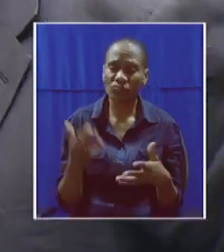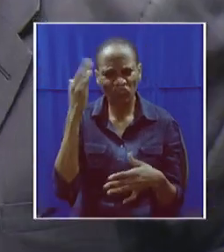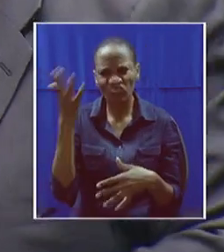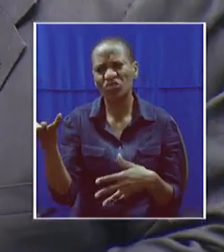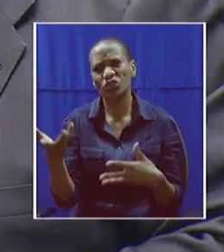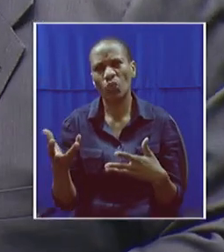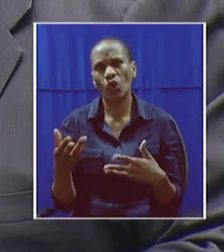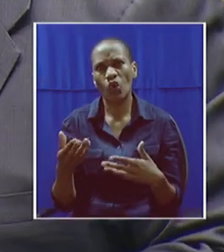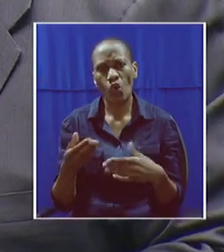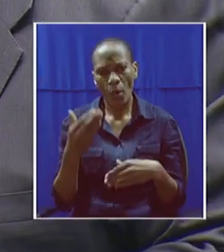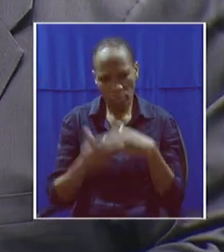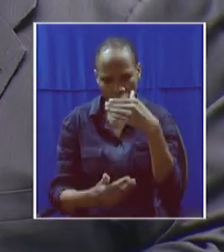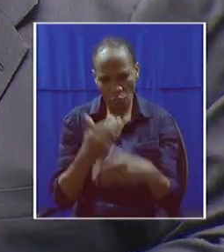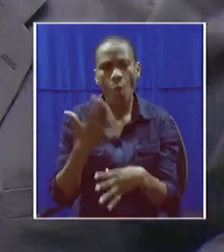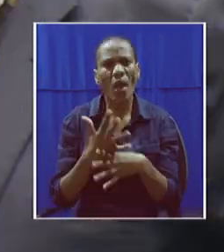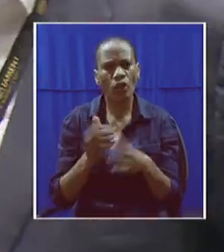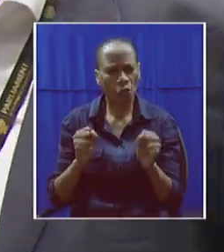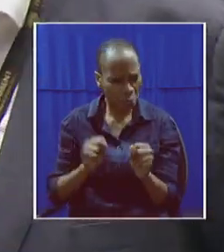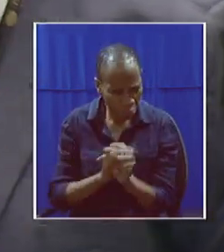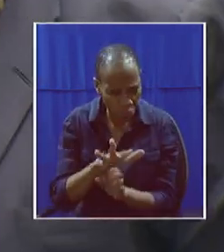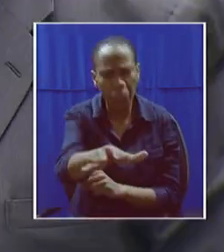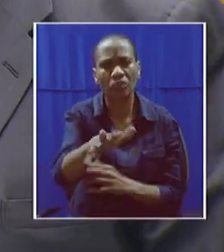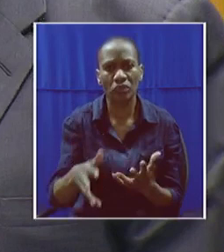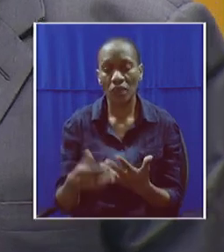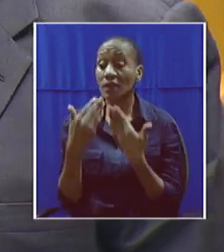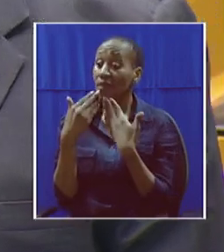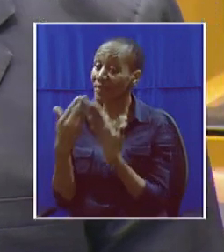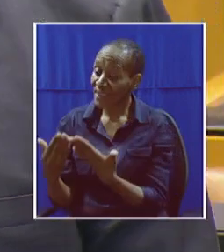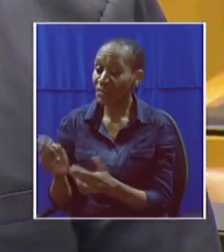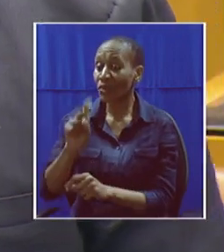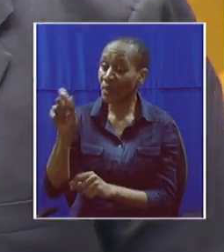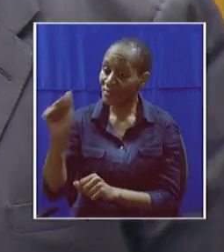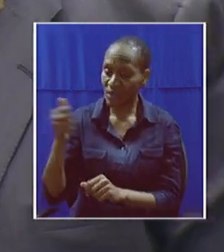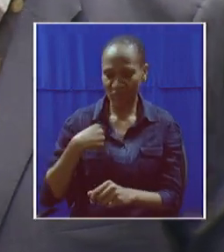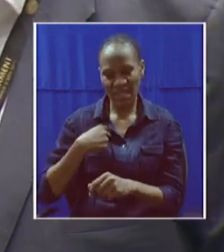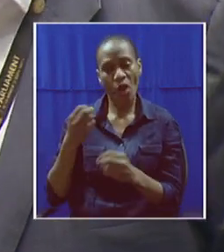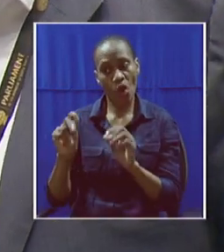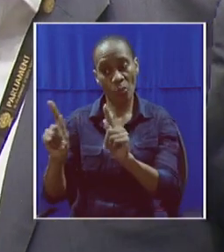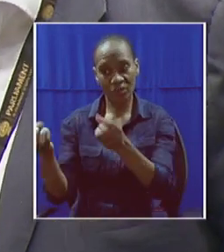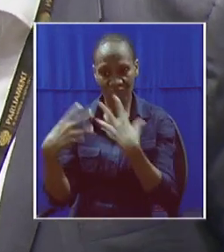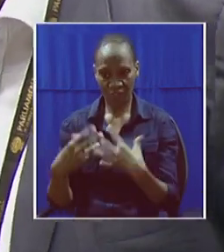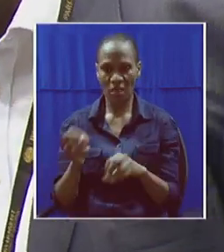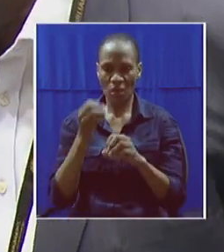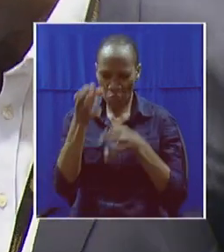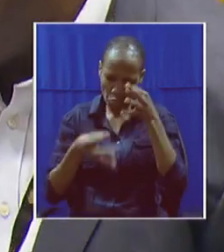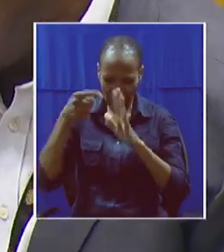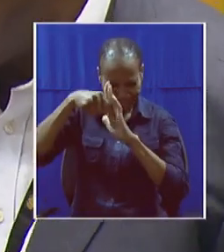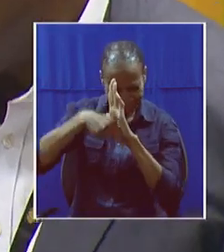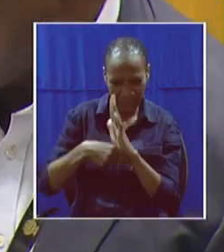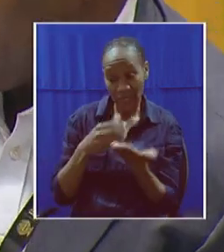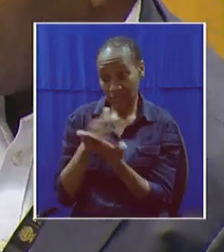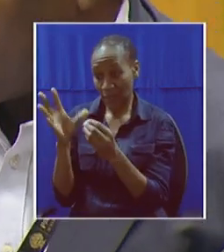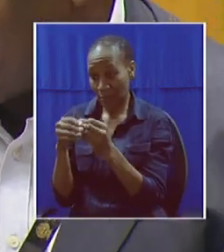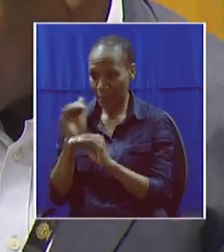momentum uh going so I thank you very much for your question and the opportunity to elaborate a bit and and educate some